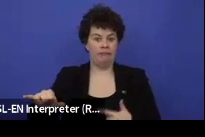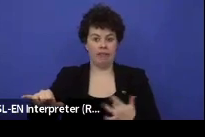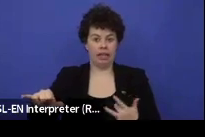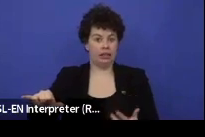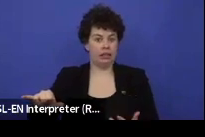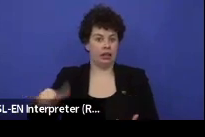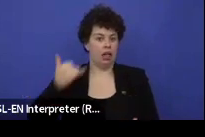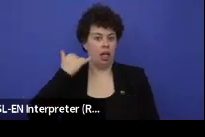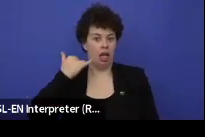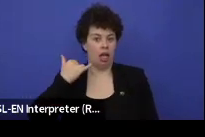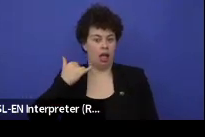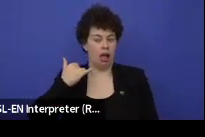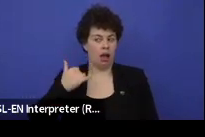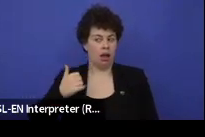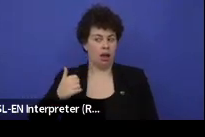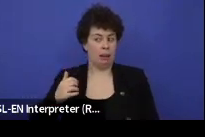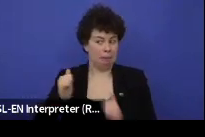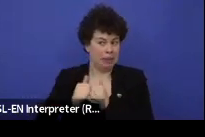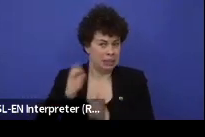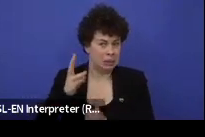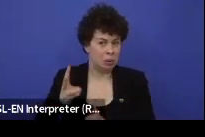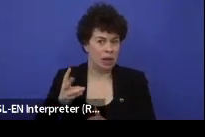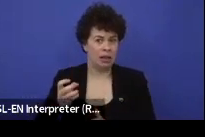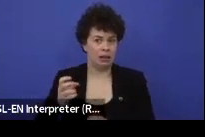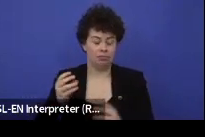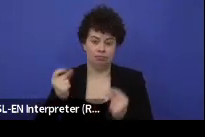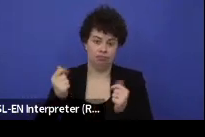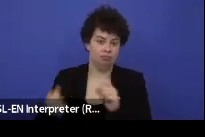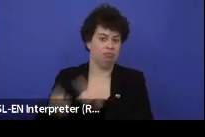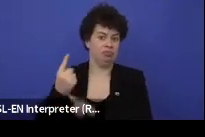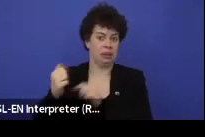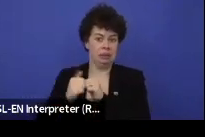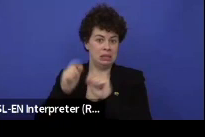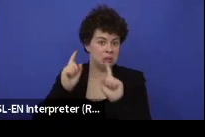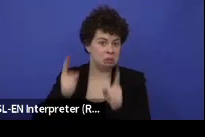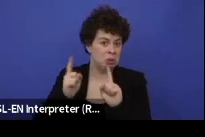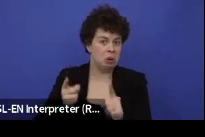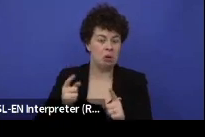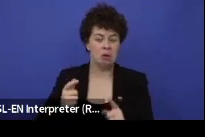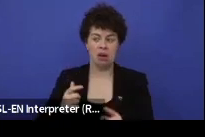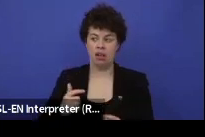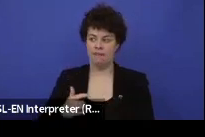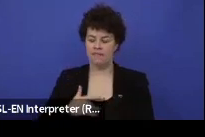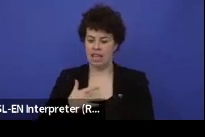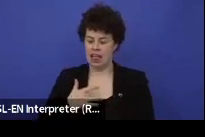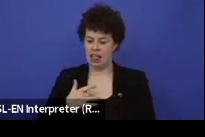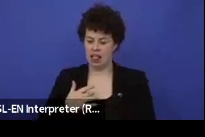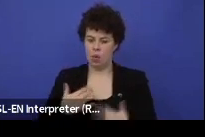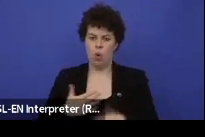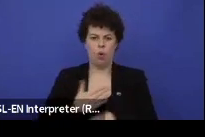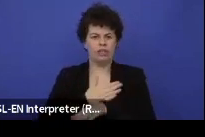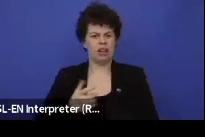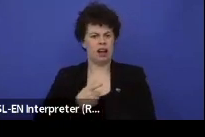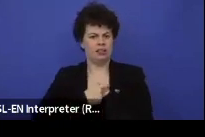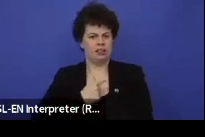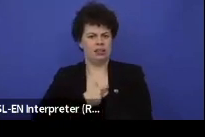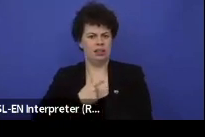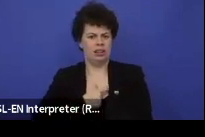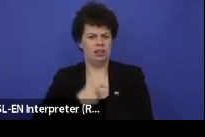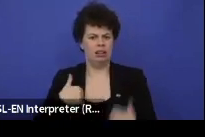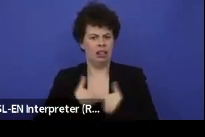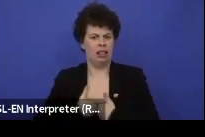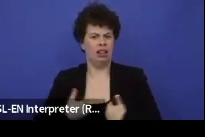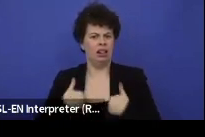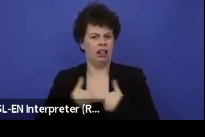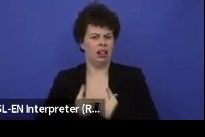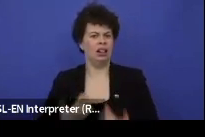might happen, meetings that you're going to suddenly, that you don't know about, that brought on anxiety. And then there's